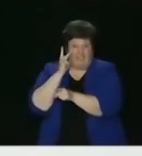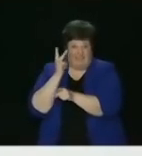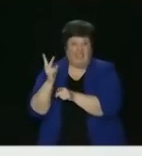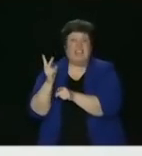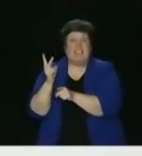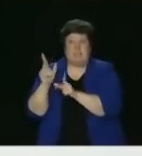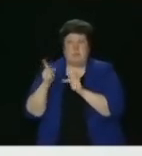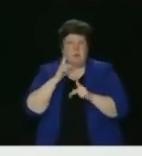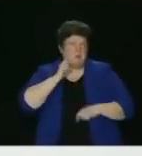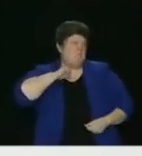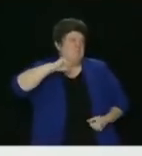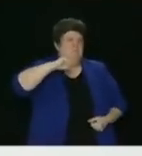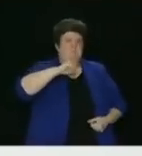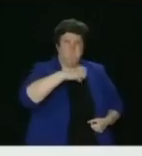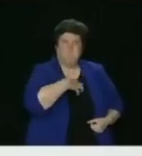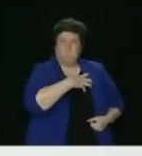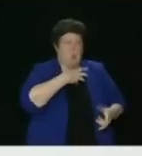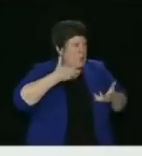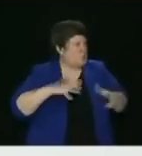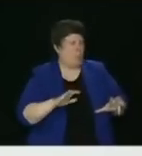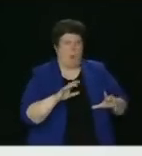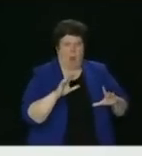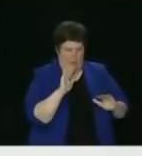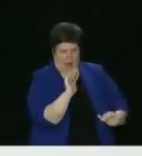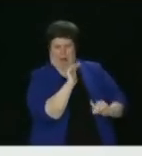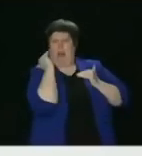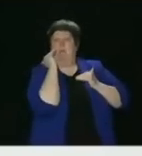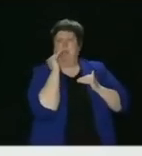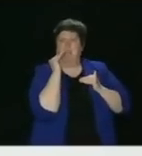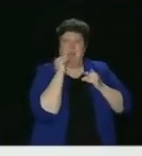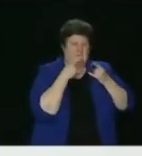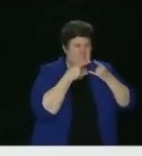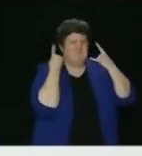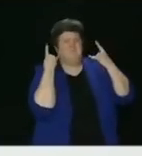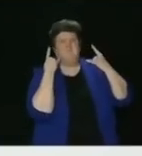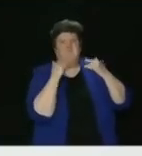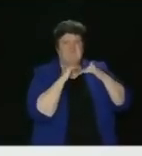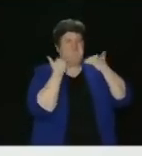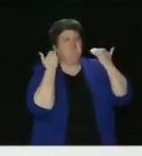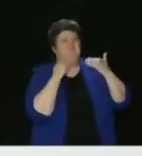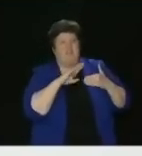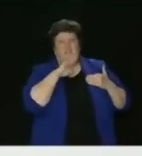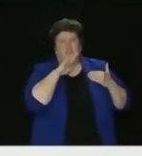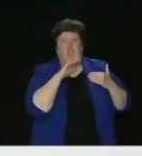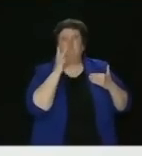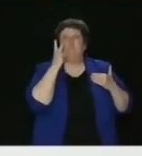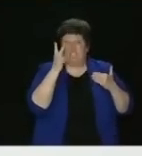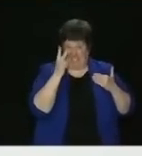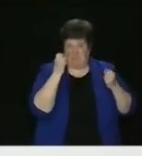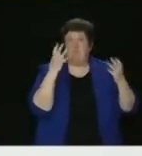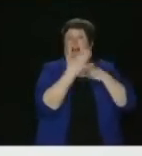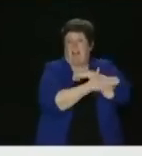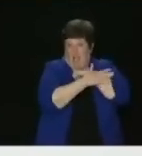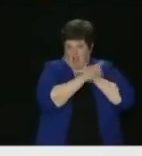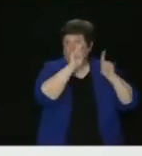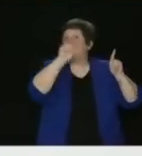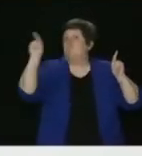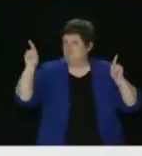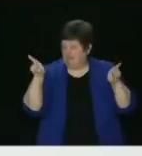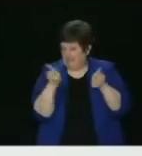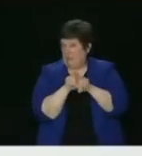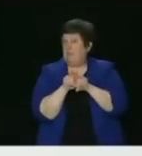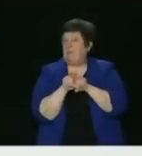against those measures and frustration by people who are tired of this pandemic. And the impact